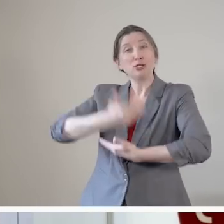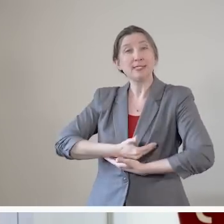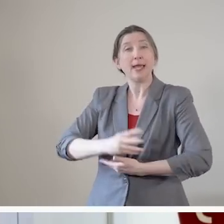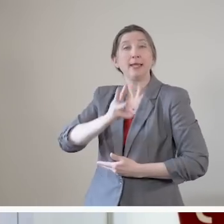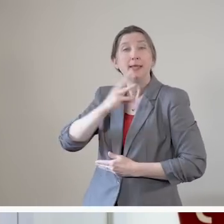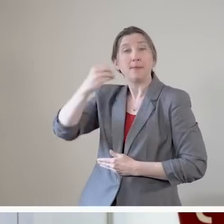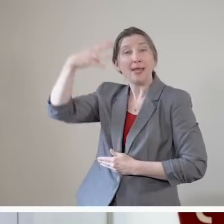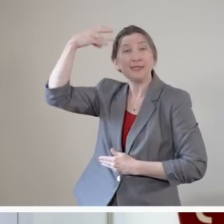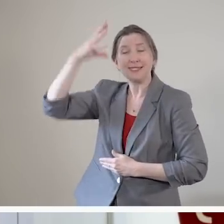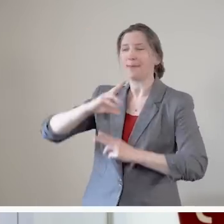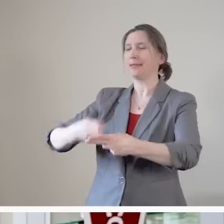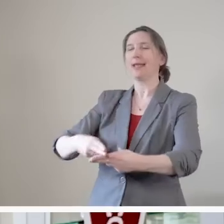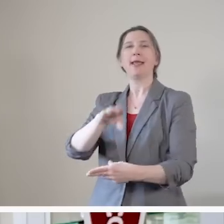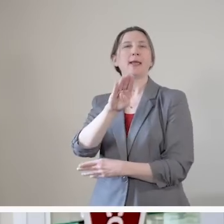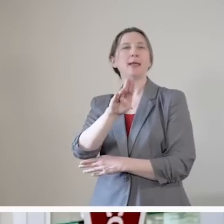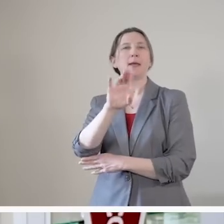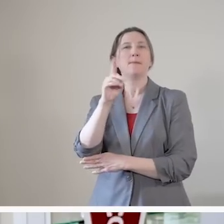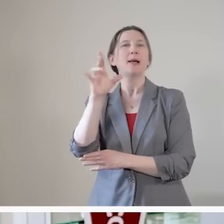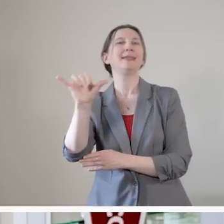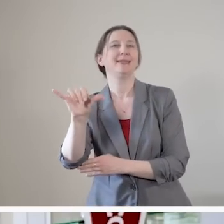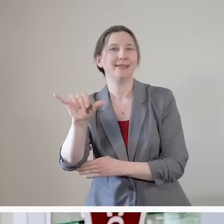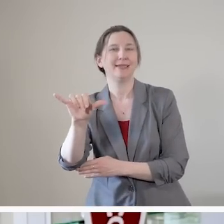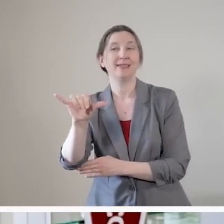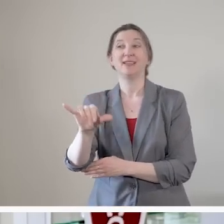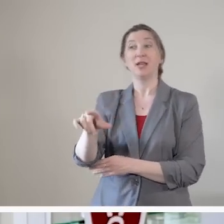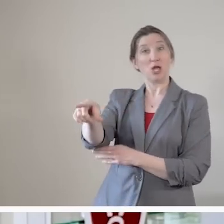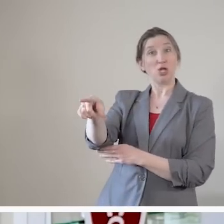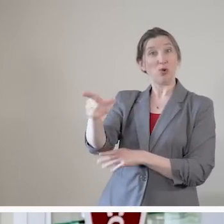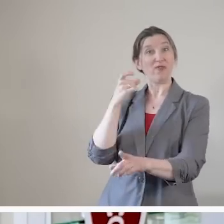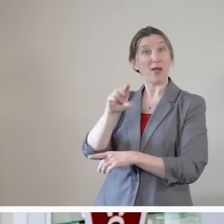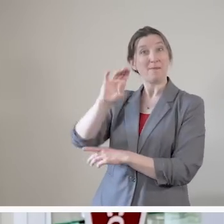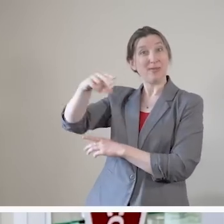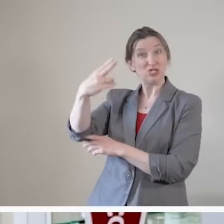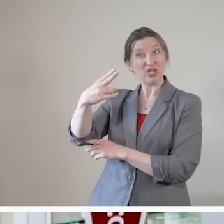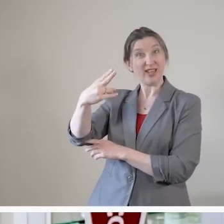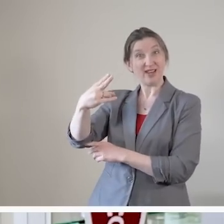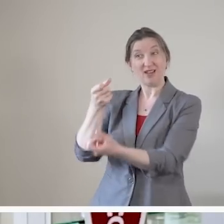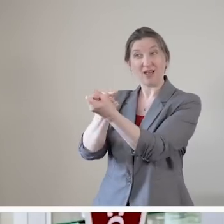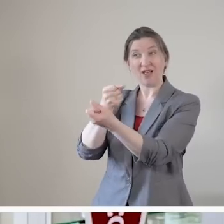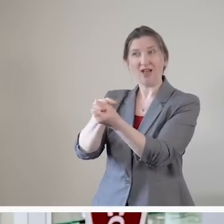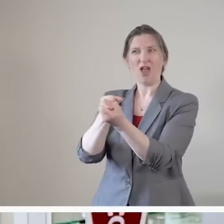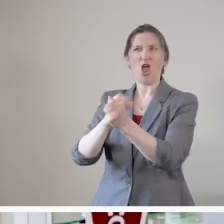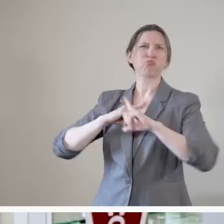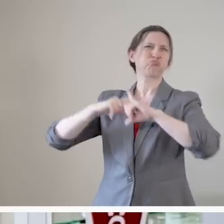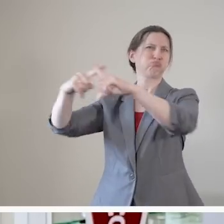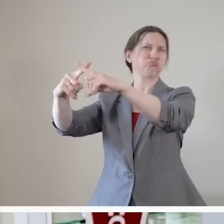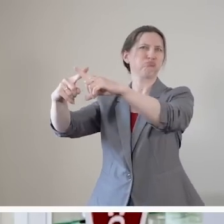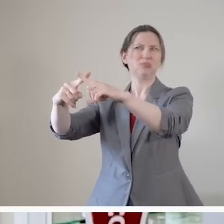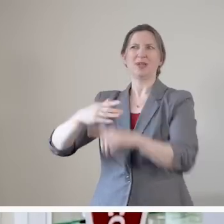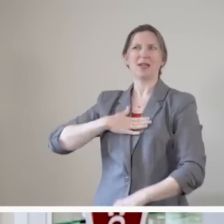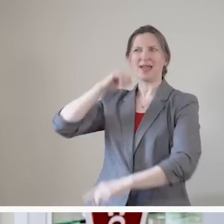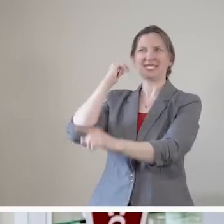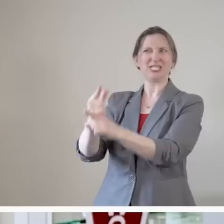baptized Bucky. I refuse to talk to anyone who attended Michigan or even roots for Michigan. That includes